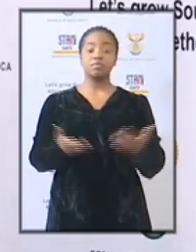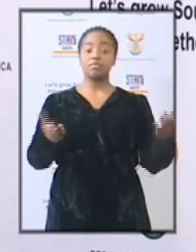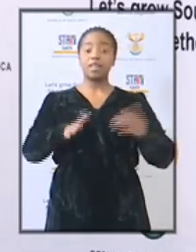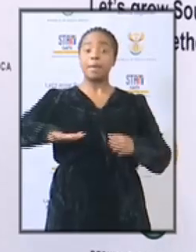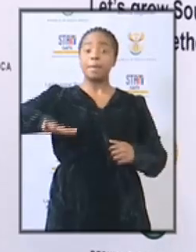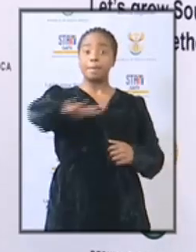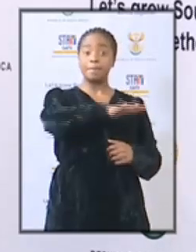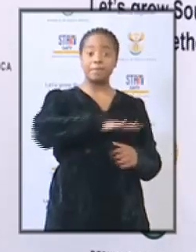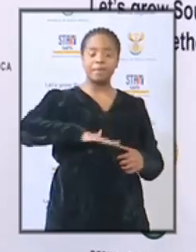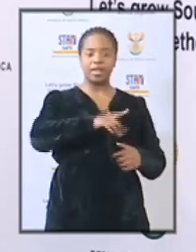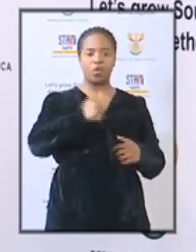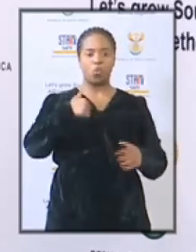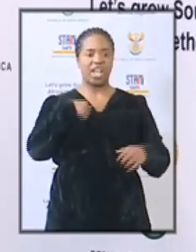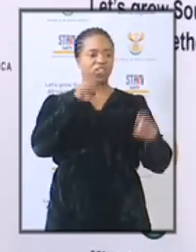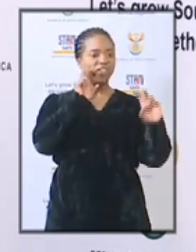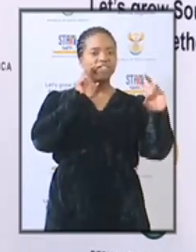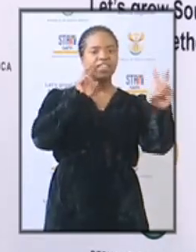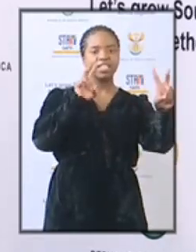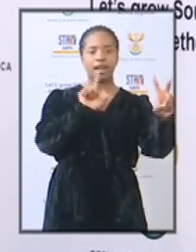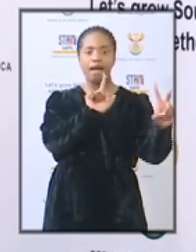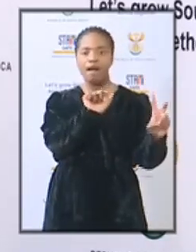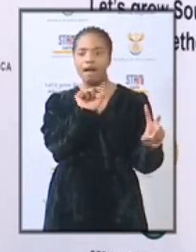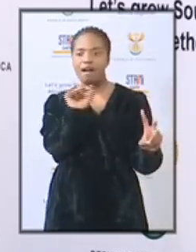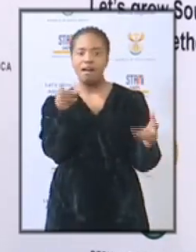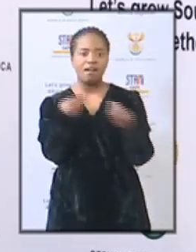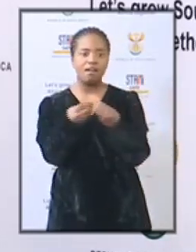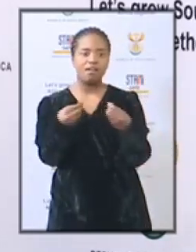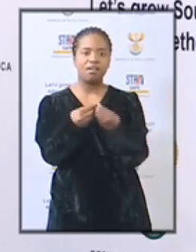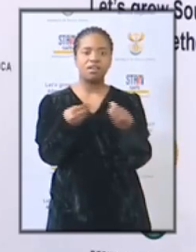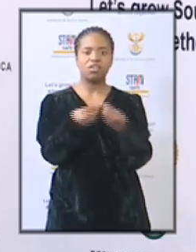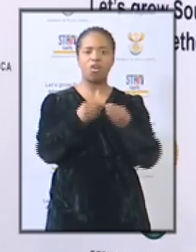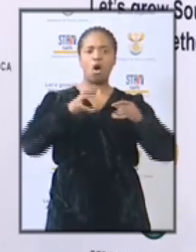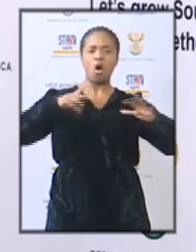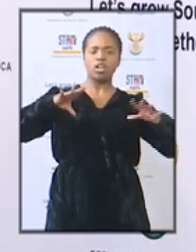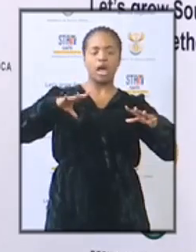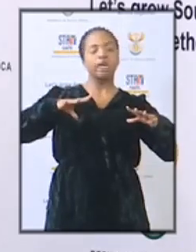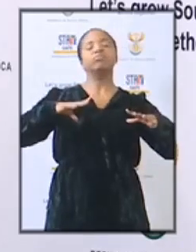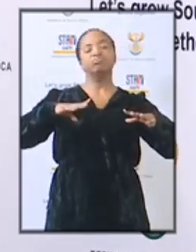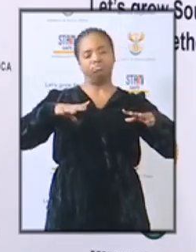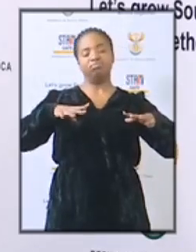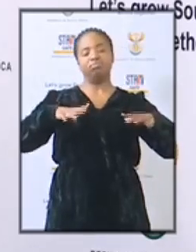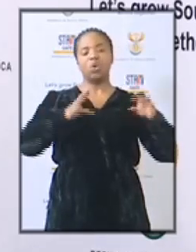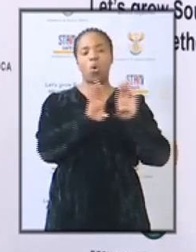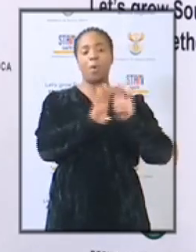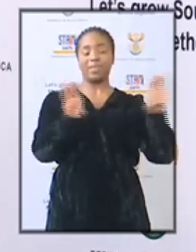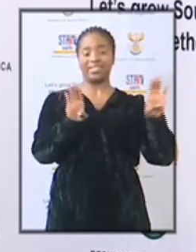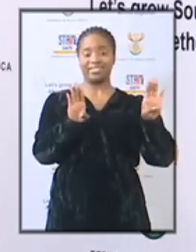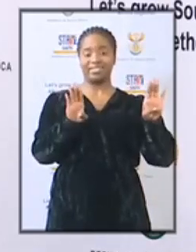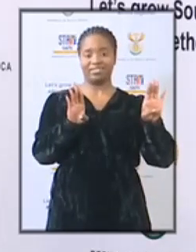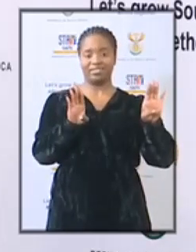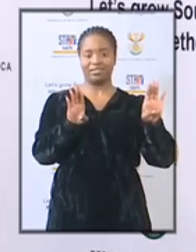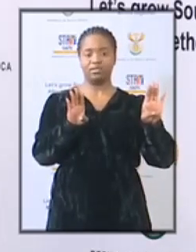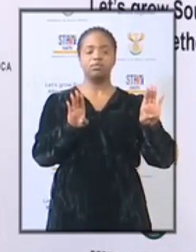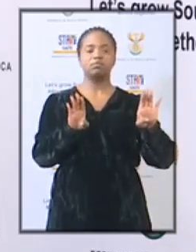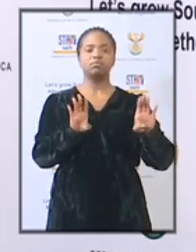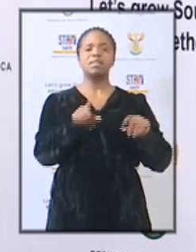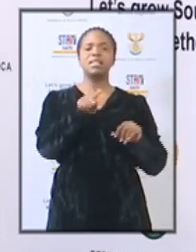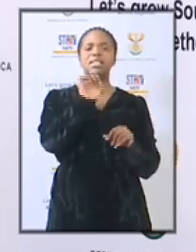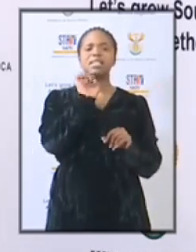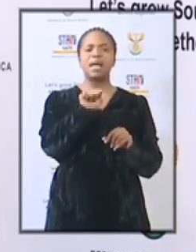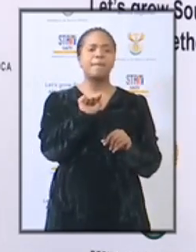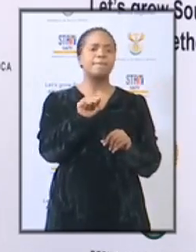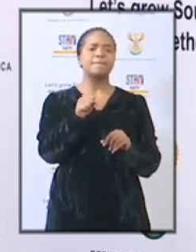Places of attractions are now opened. This includes, but not limited, to